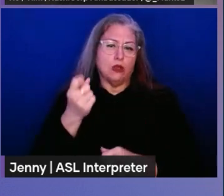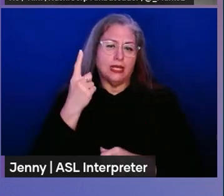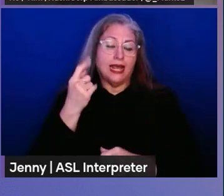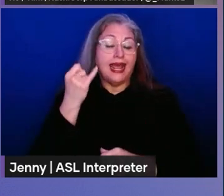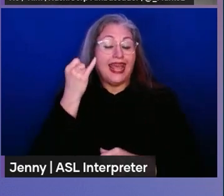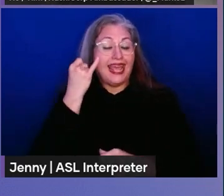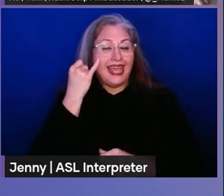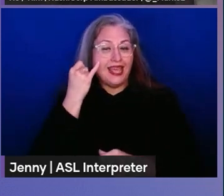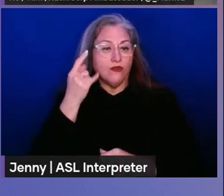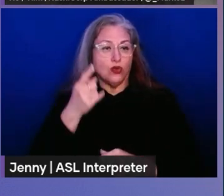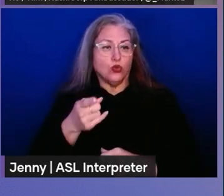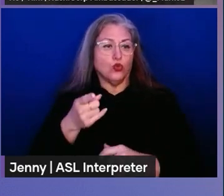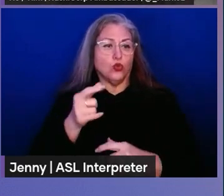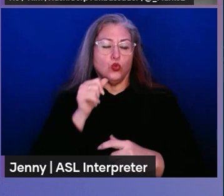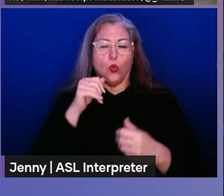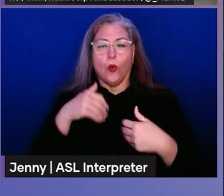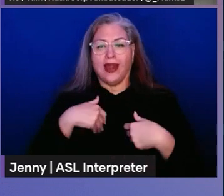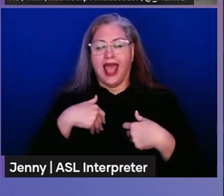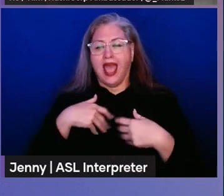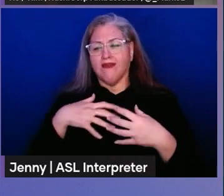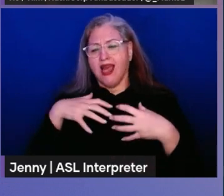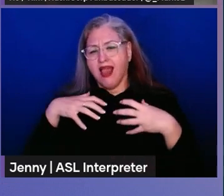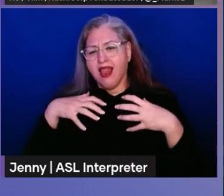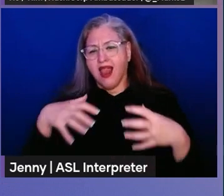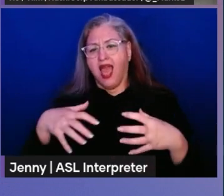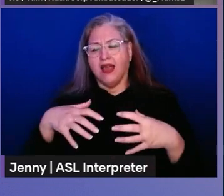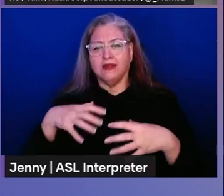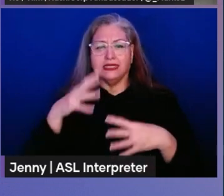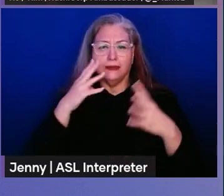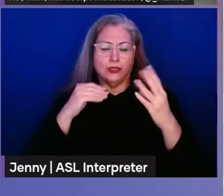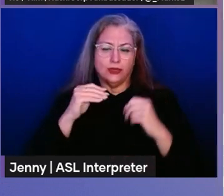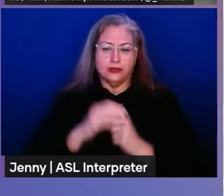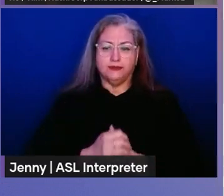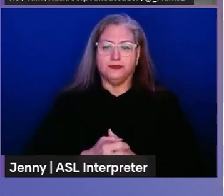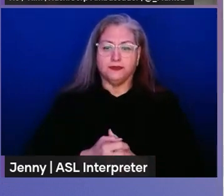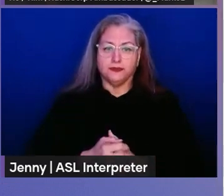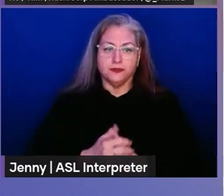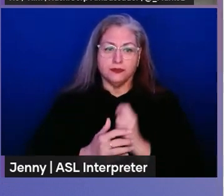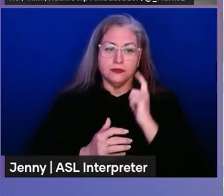you don't have massive amount of experience with it.